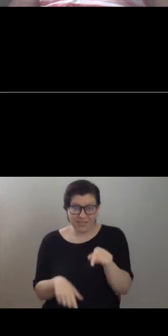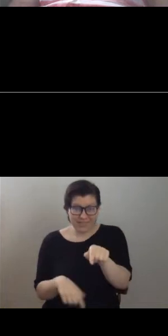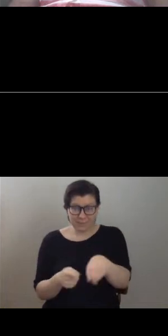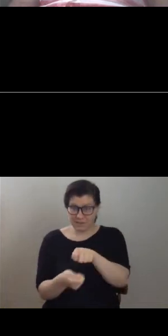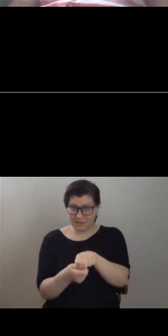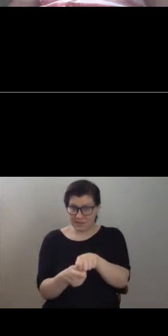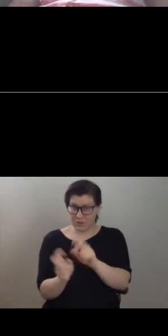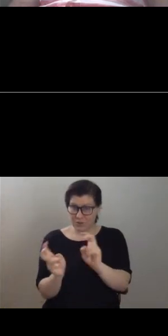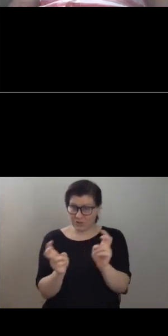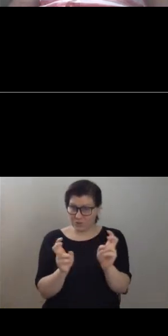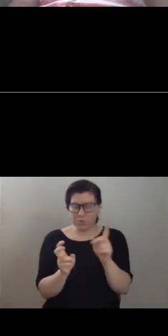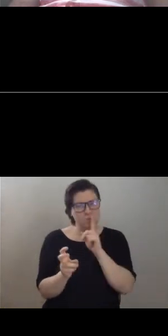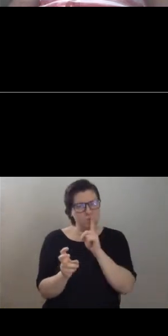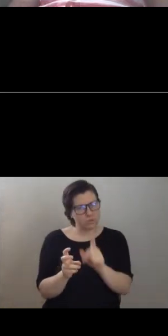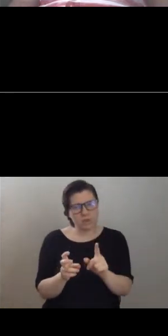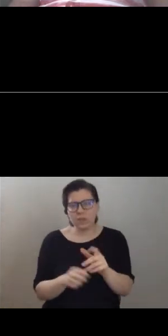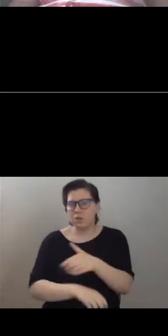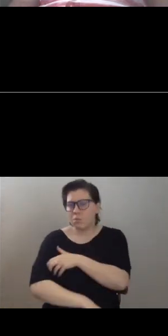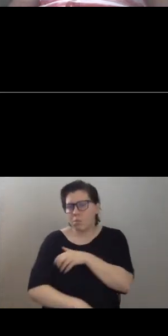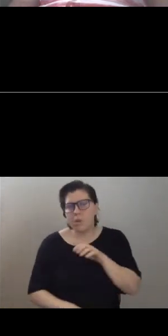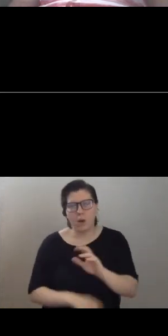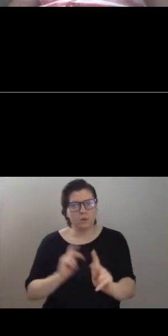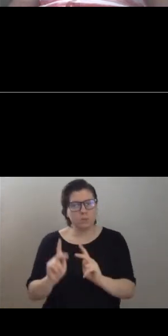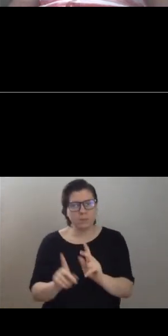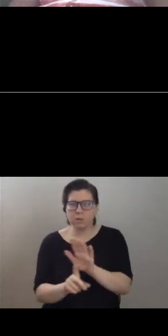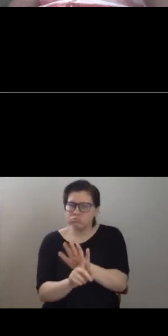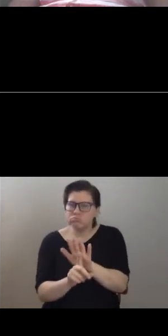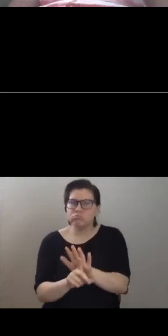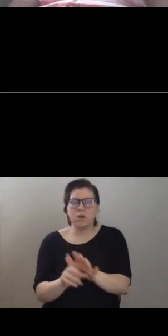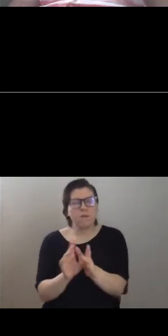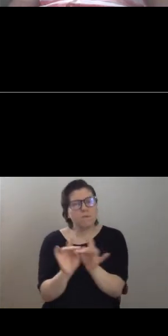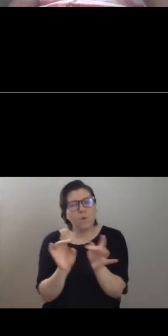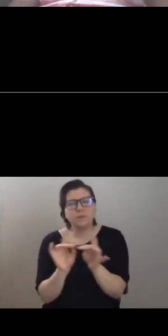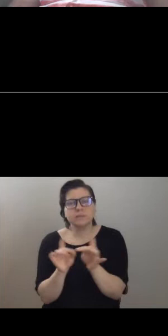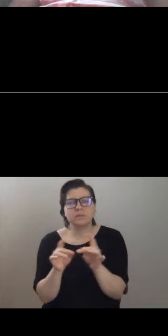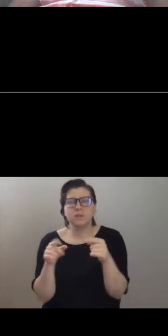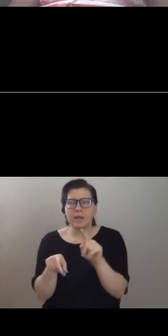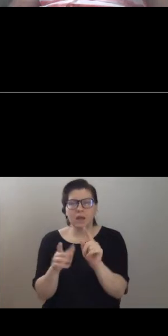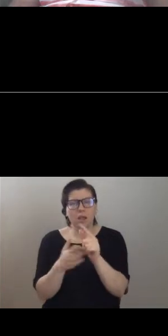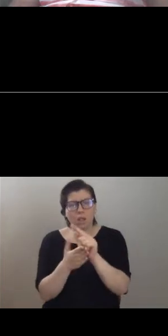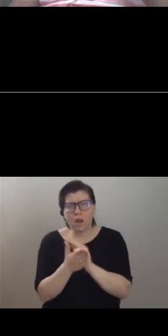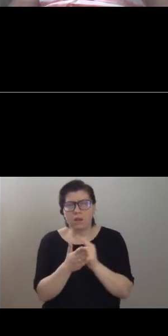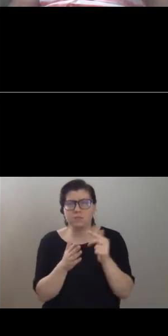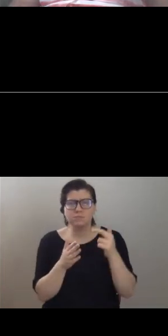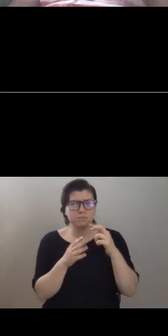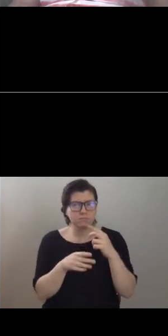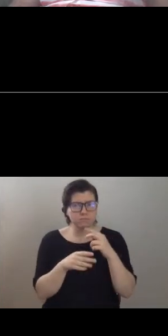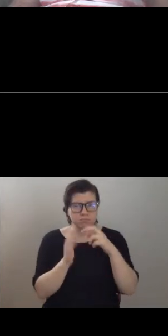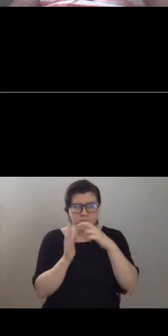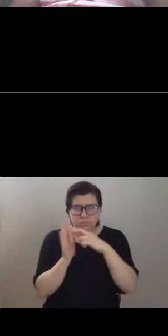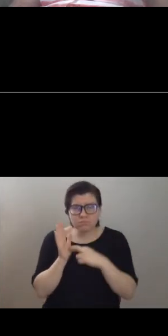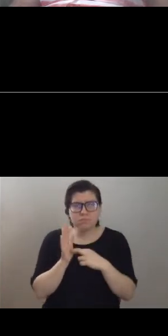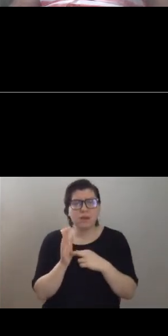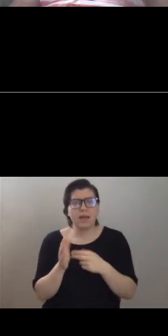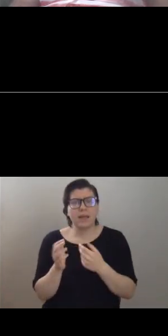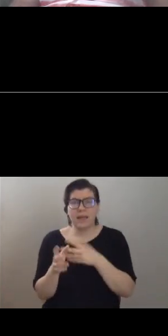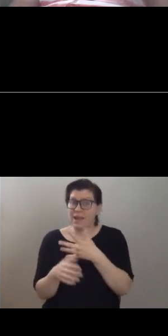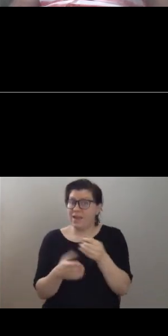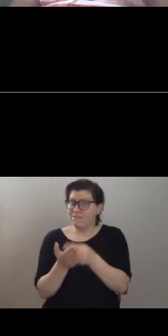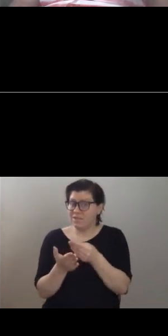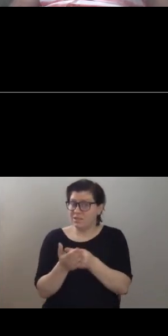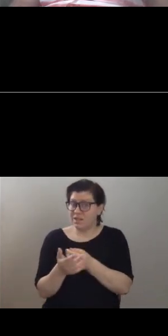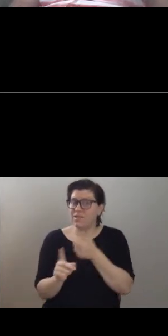one really empowers people to have a voice in the laws, regulations, and funding impacting their